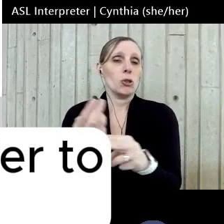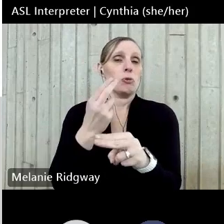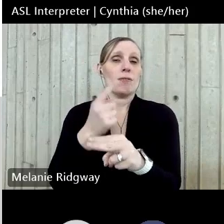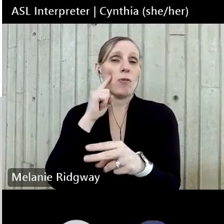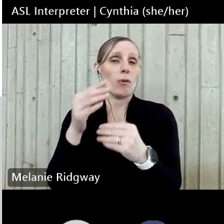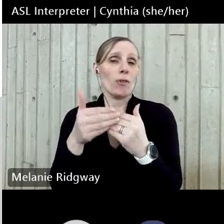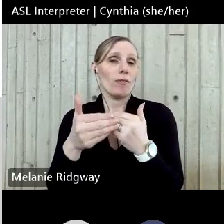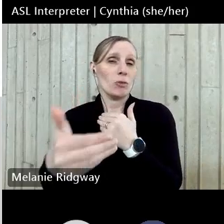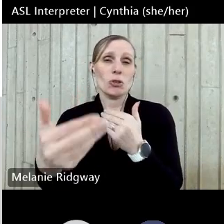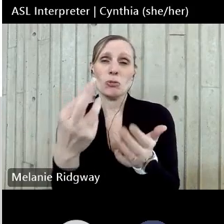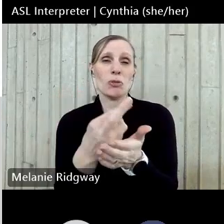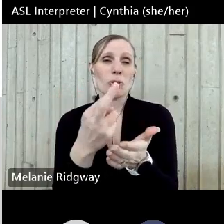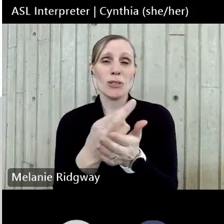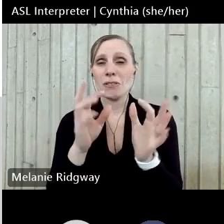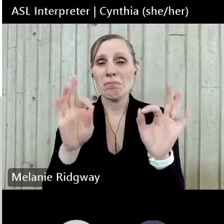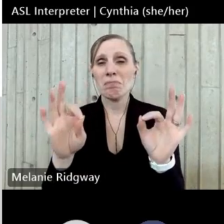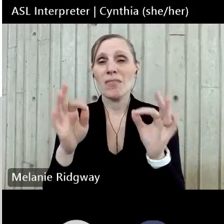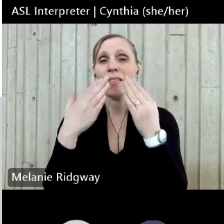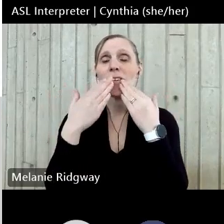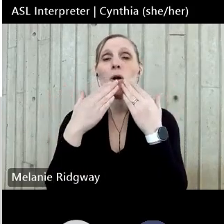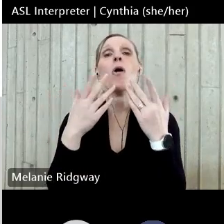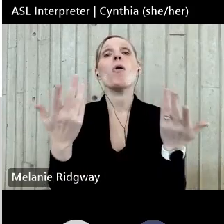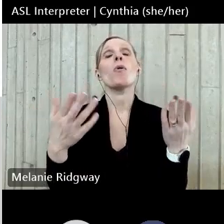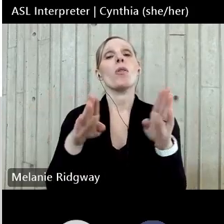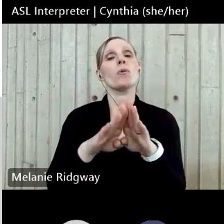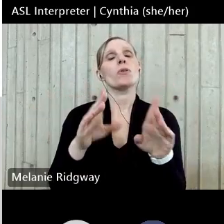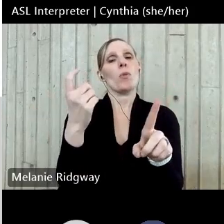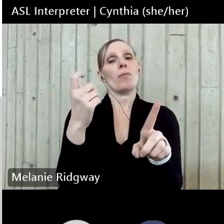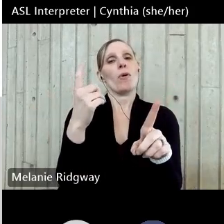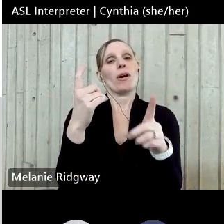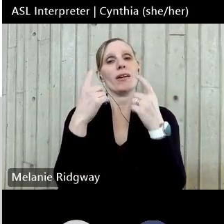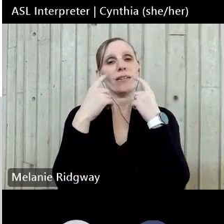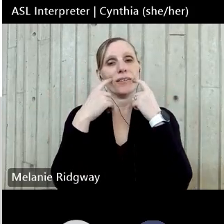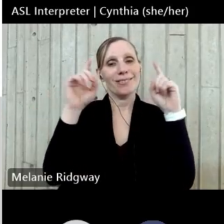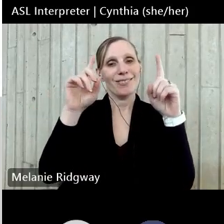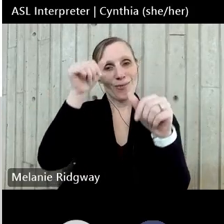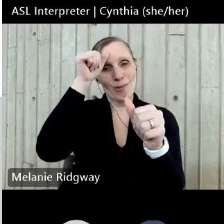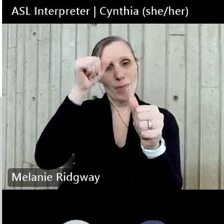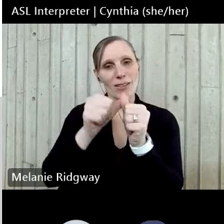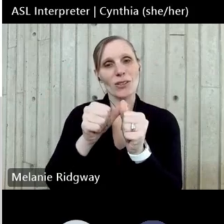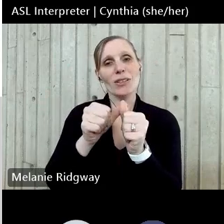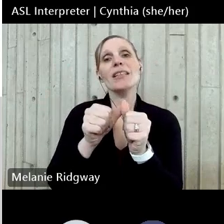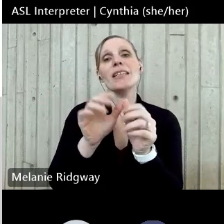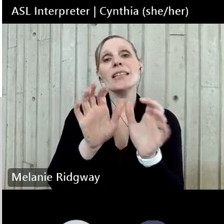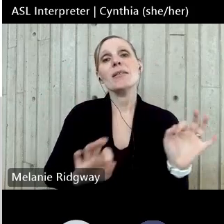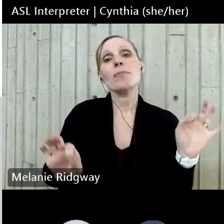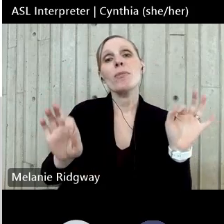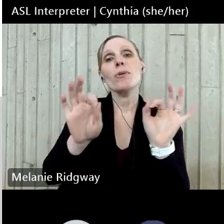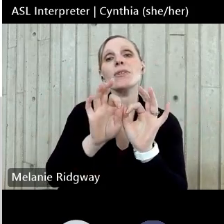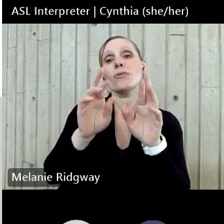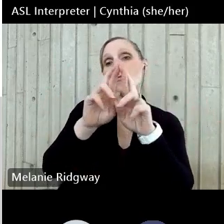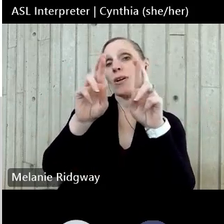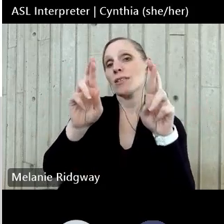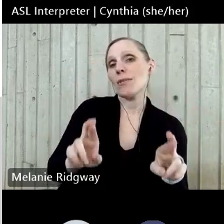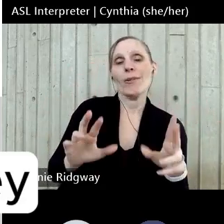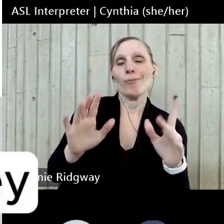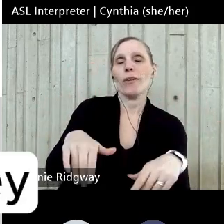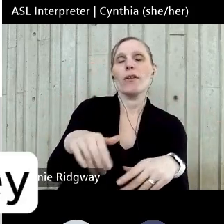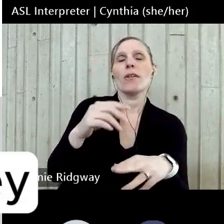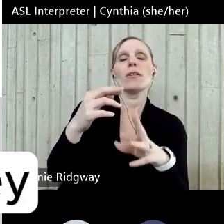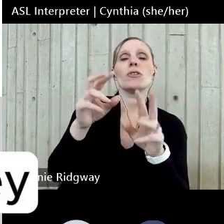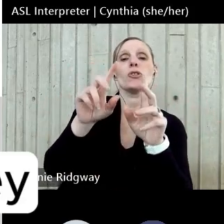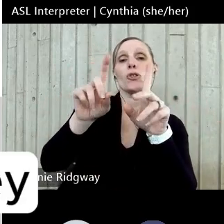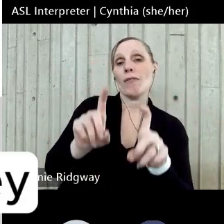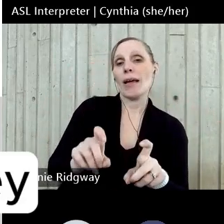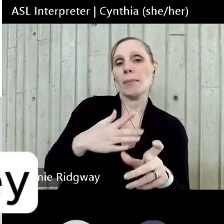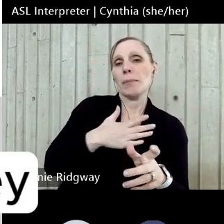And that concludes our event. Oh, and just one last reminder, I know you've mentioned it before, but please fill out our survey. There are